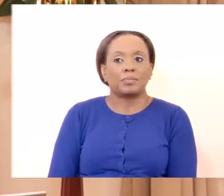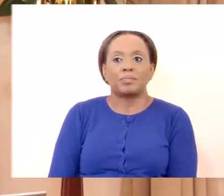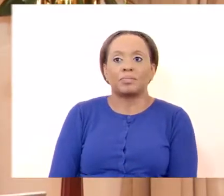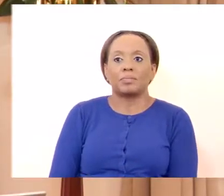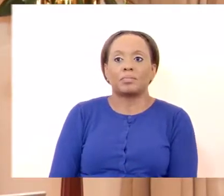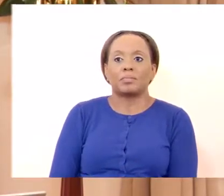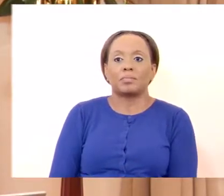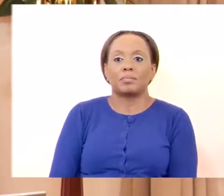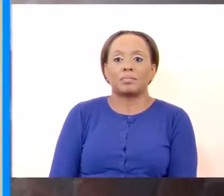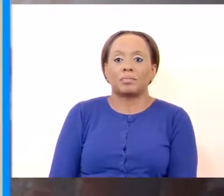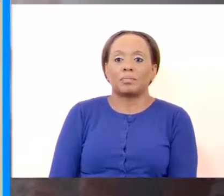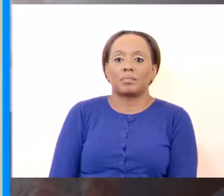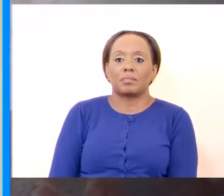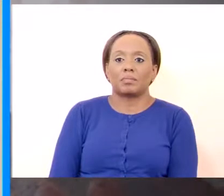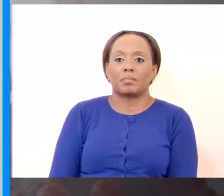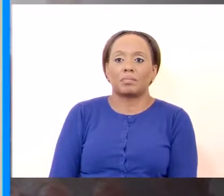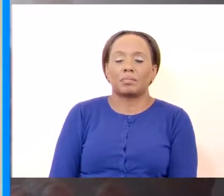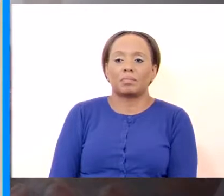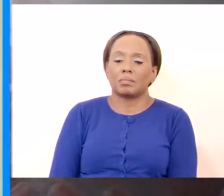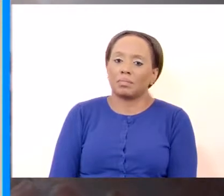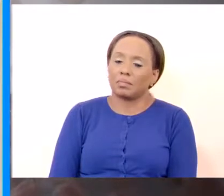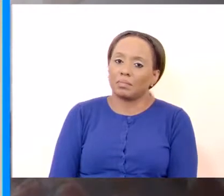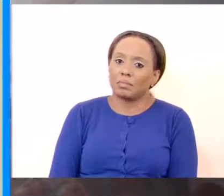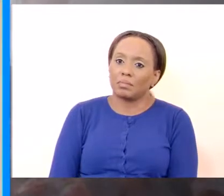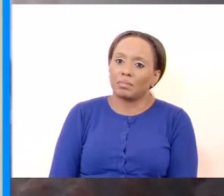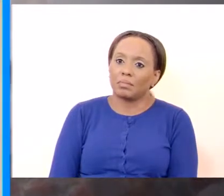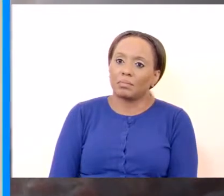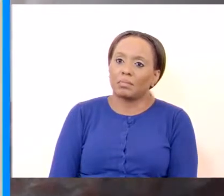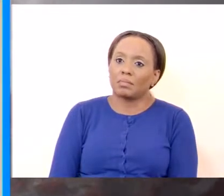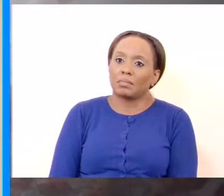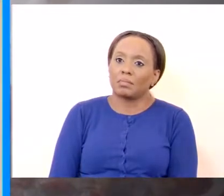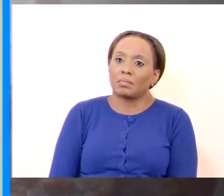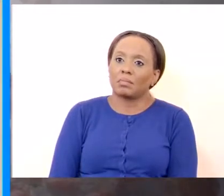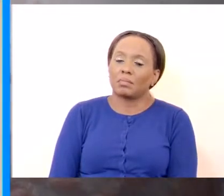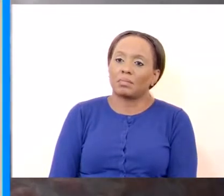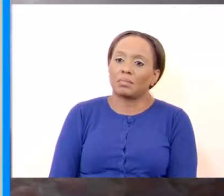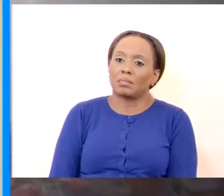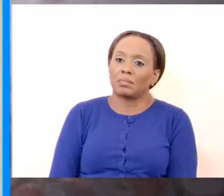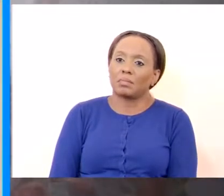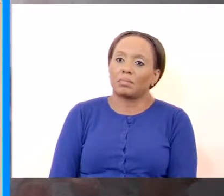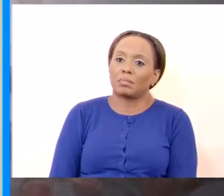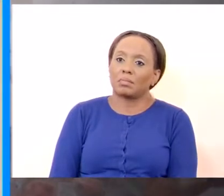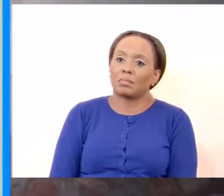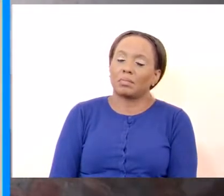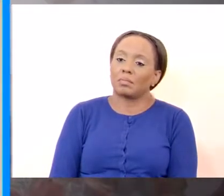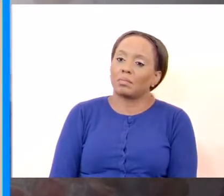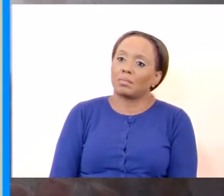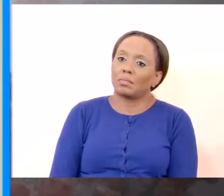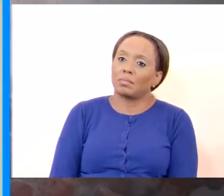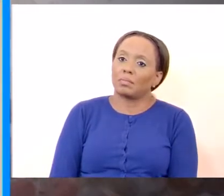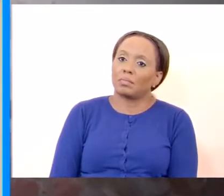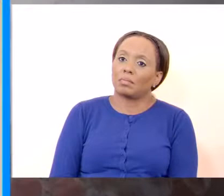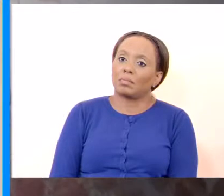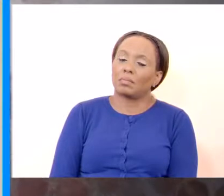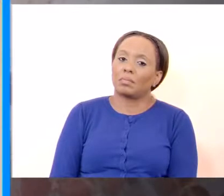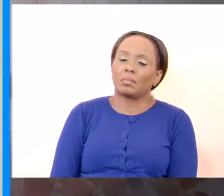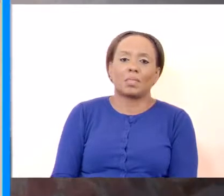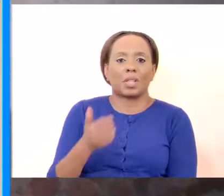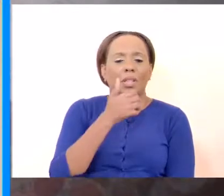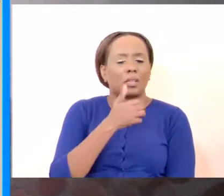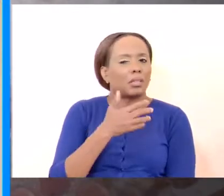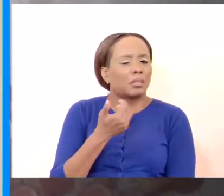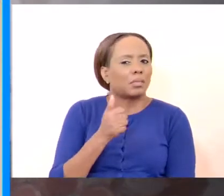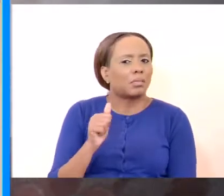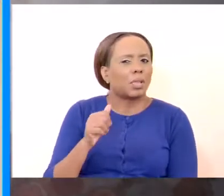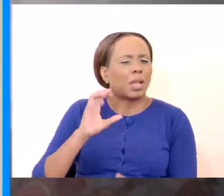Is there any on the 2 prisoners who would have been recovering for a couple of weeks now? Sorry,